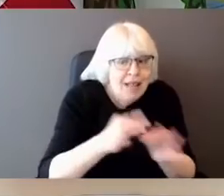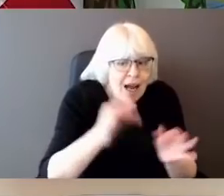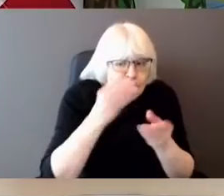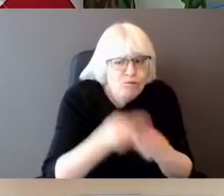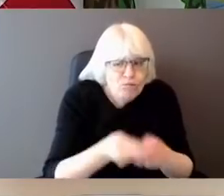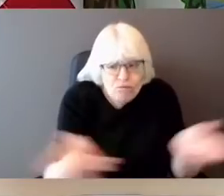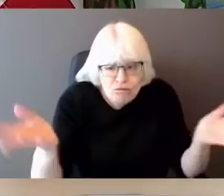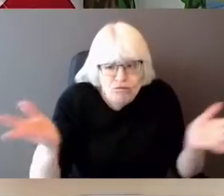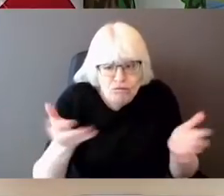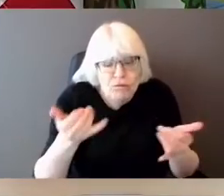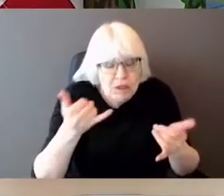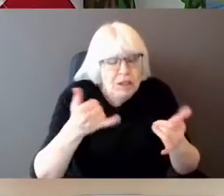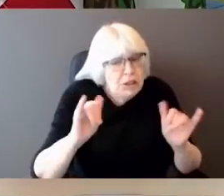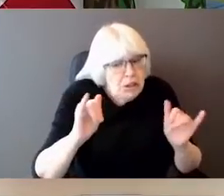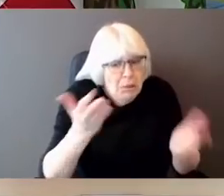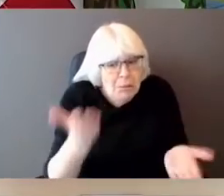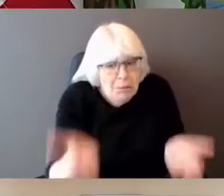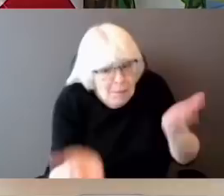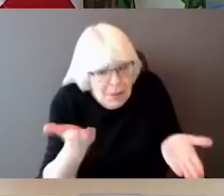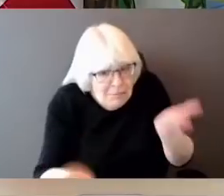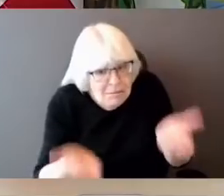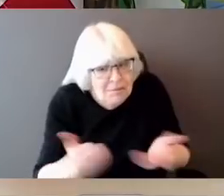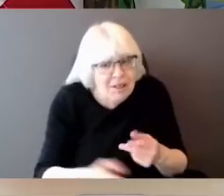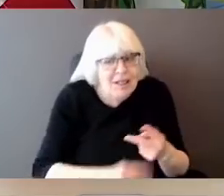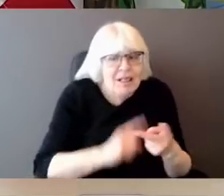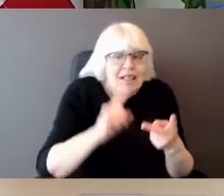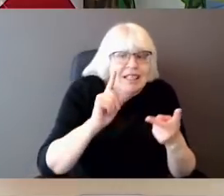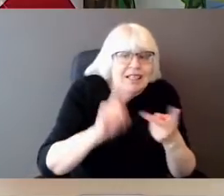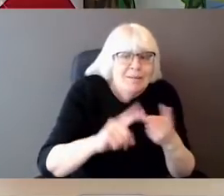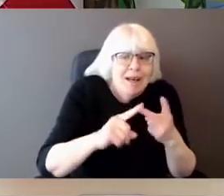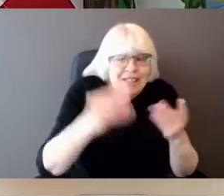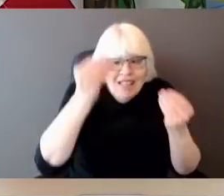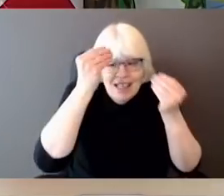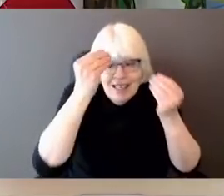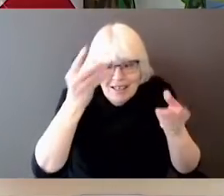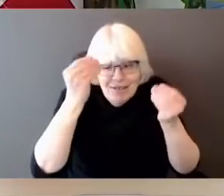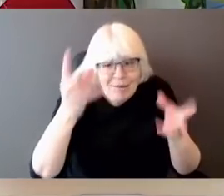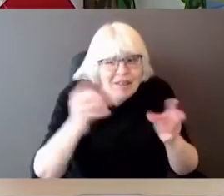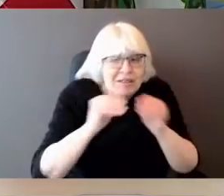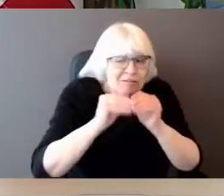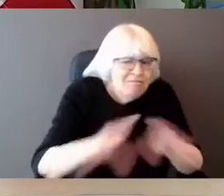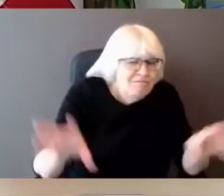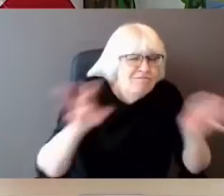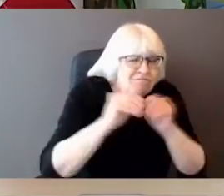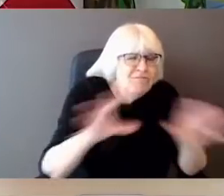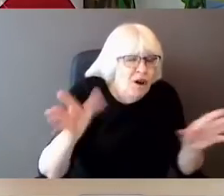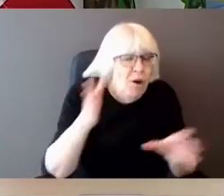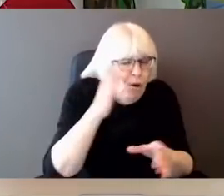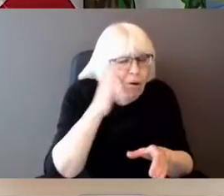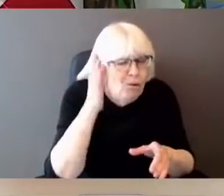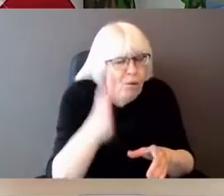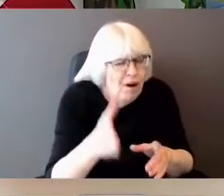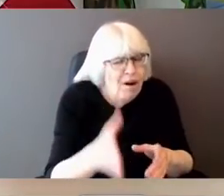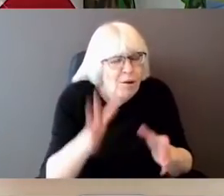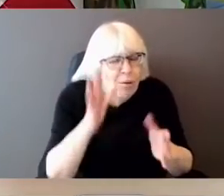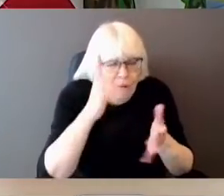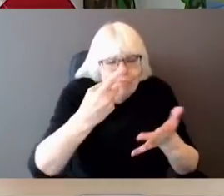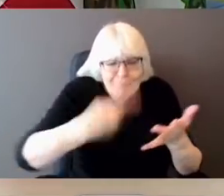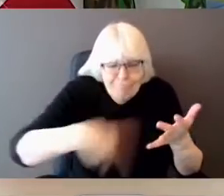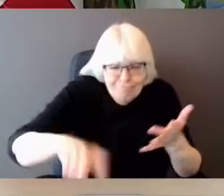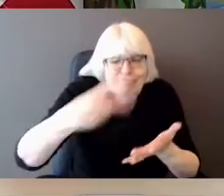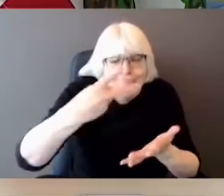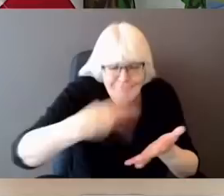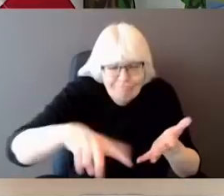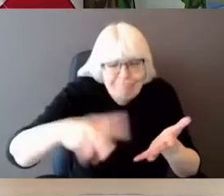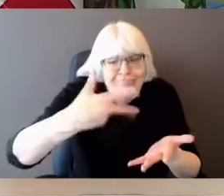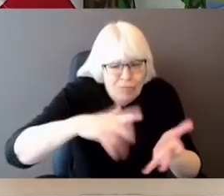some information available for people? I think those are things that we'll have to address in the weeks ahead before that time.